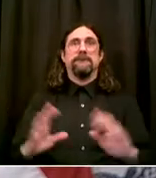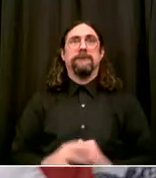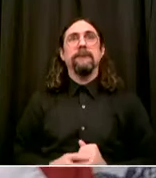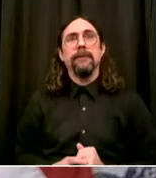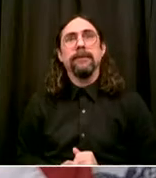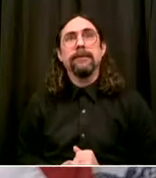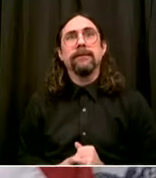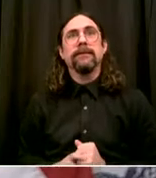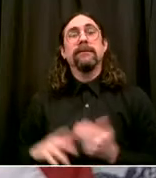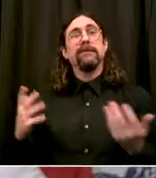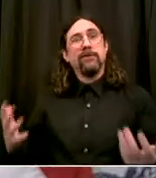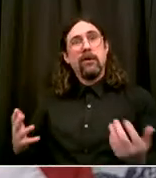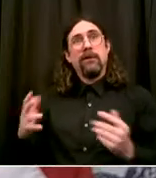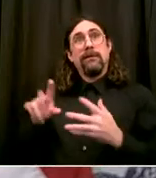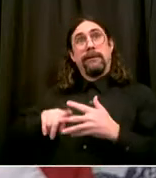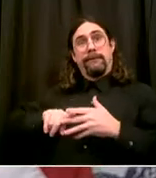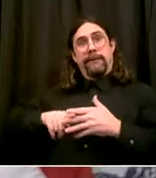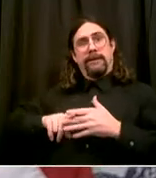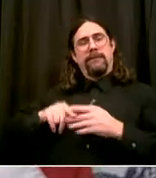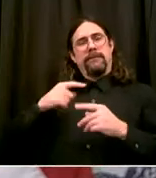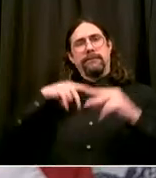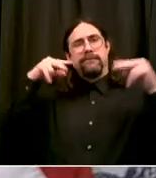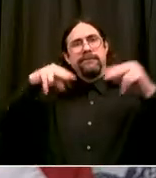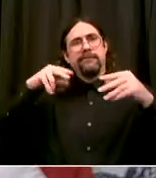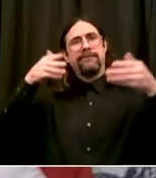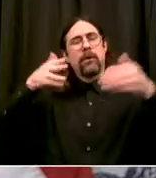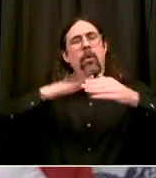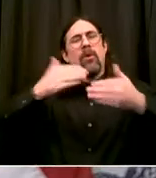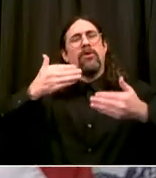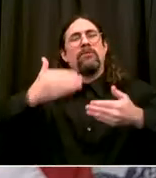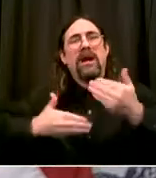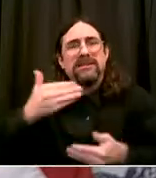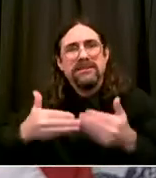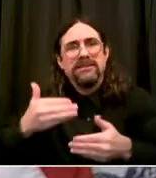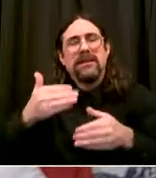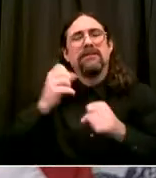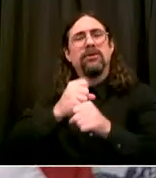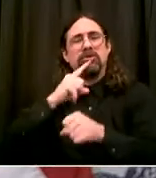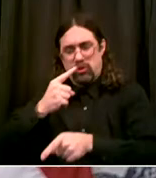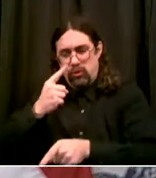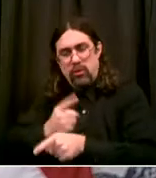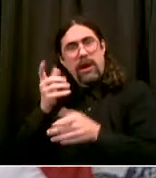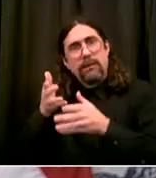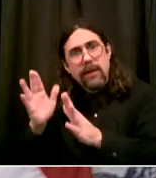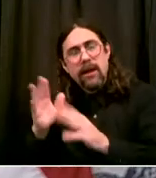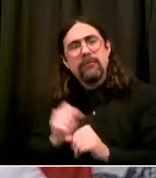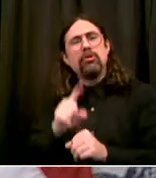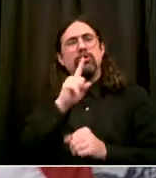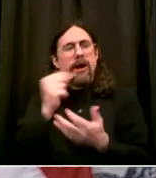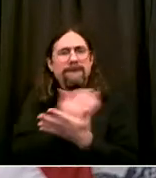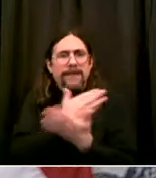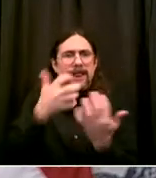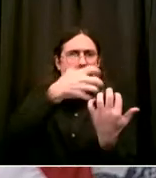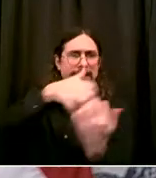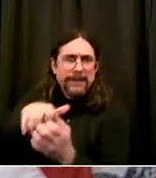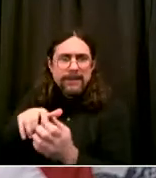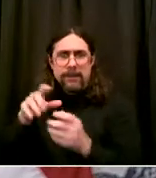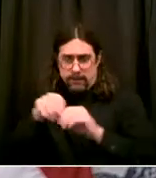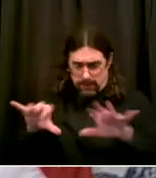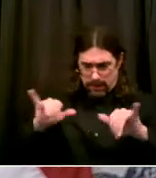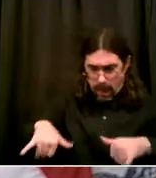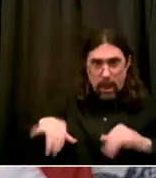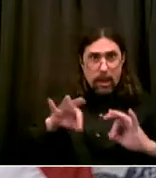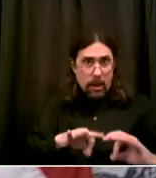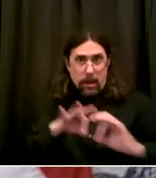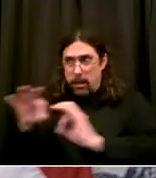hell of a lot faster. So I'm perfectly comfortable that the first weeks were about really testing to make sure everything worked